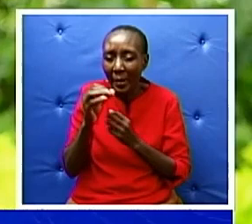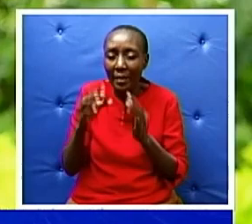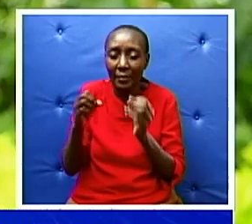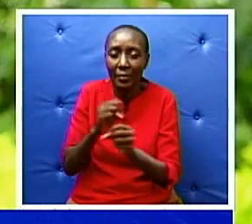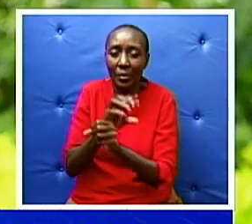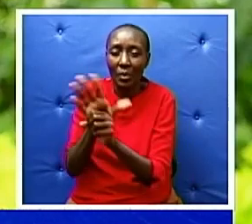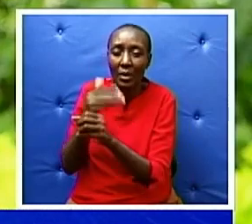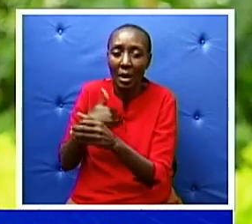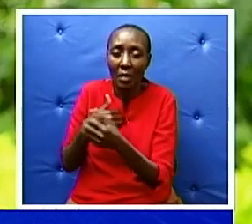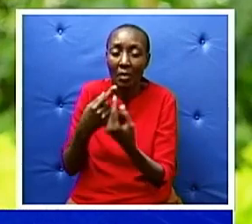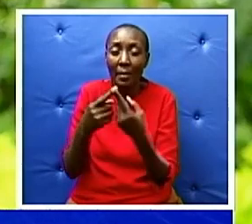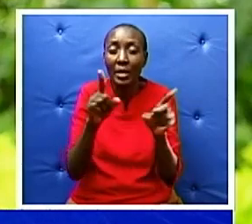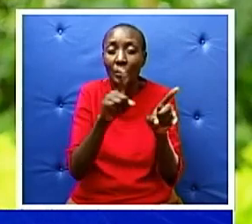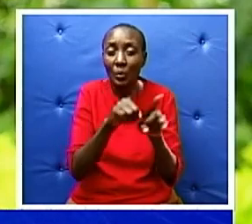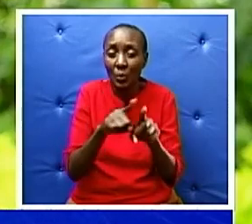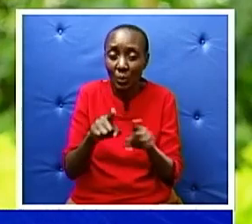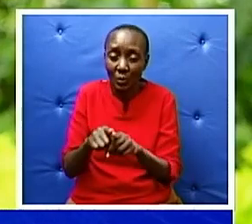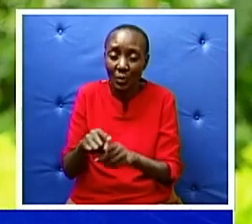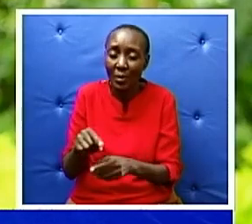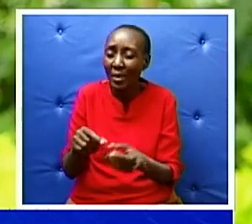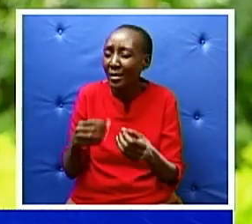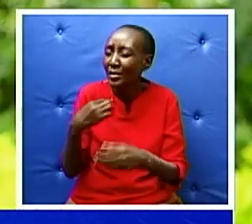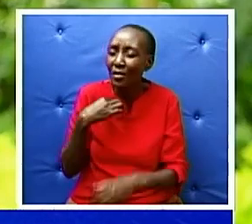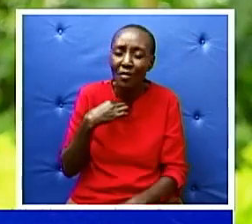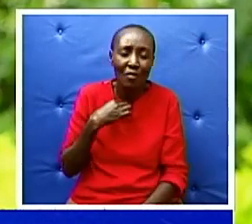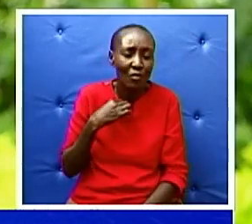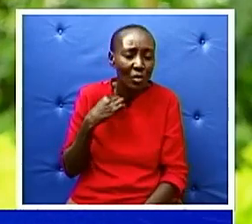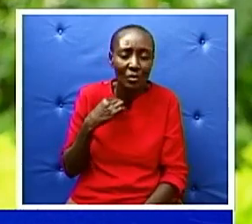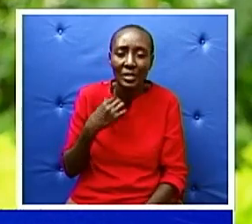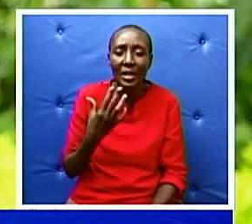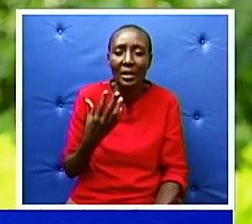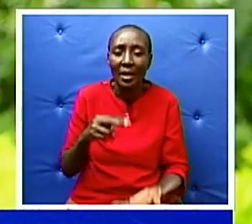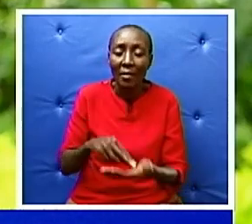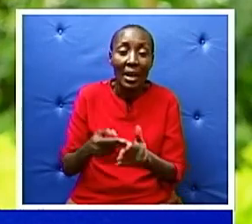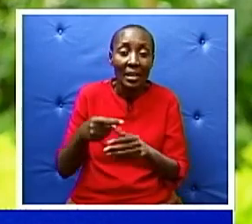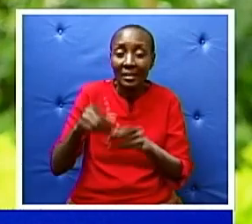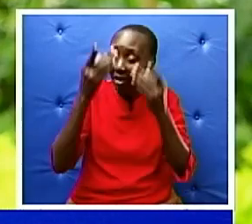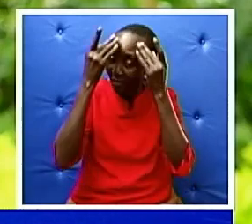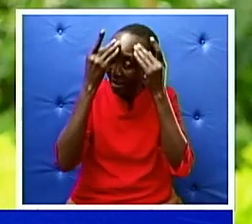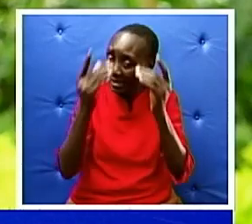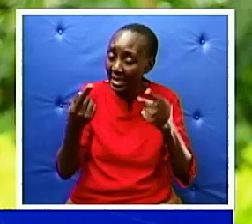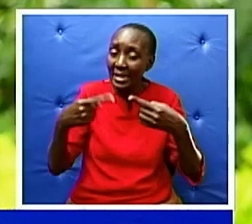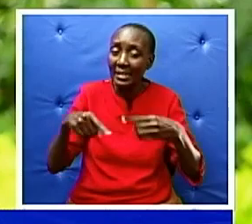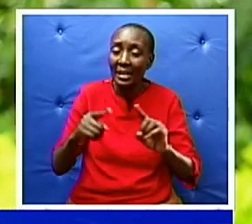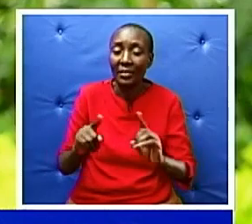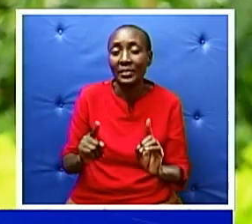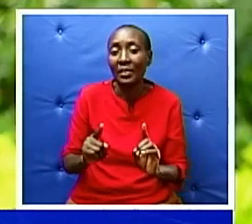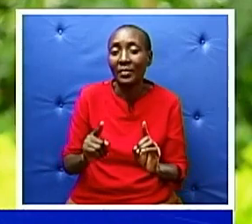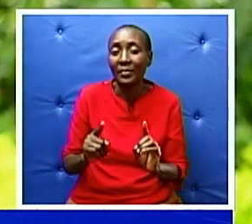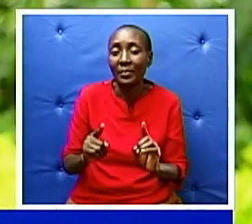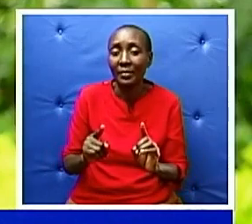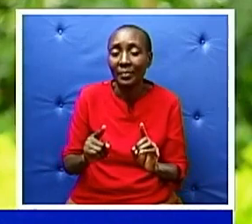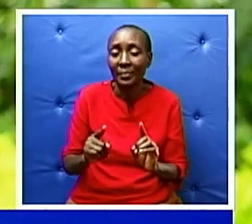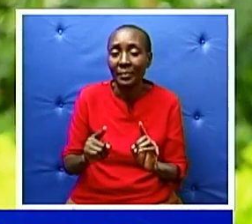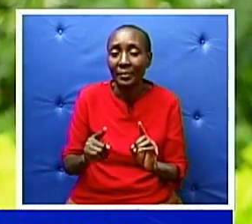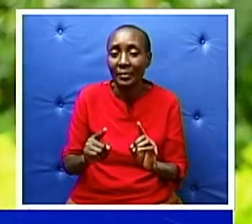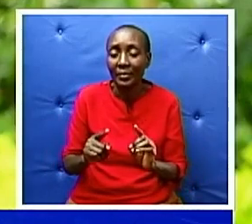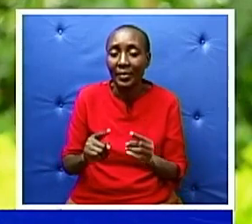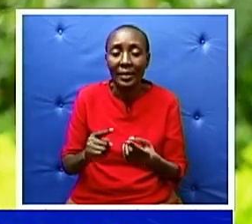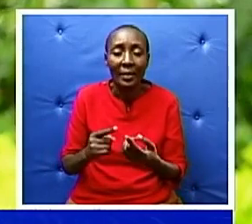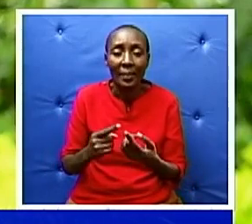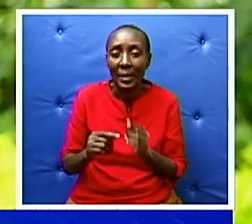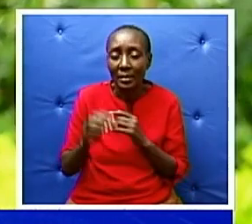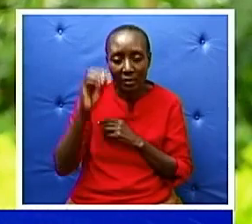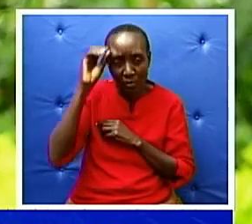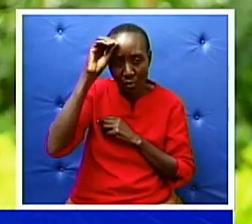again, it is voluntary. So no one is being forced to get the vaccine. It's voluntary. So what